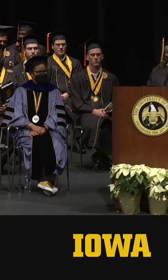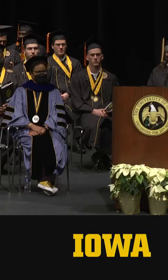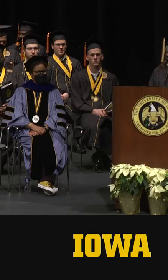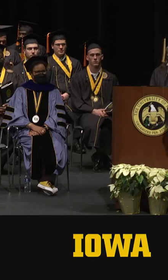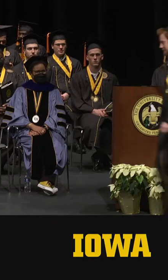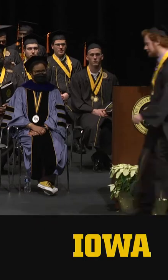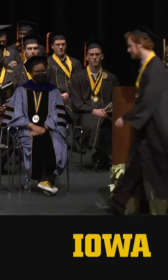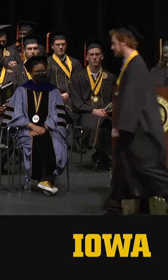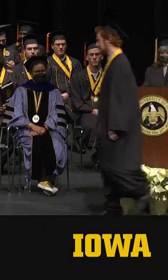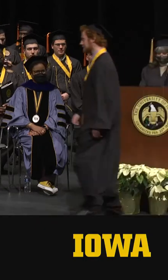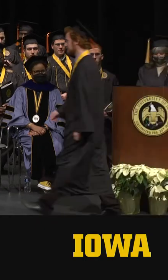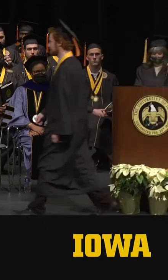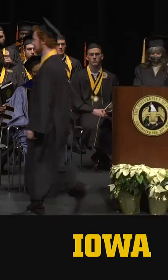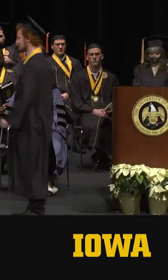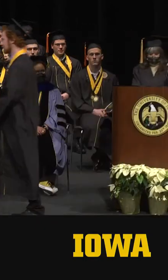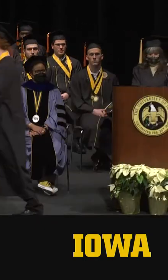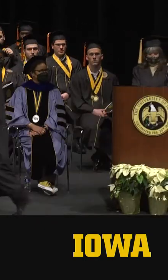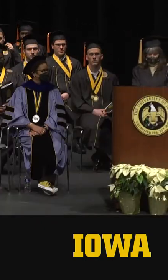Scales.